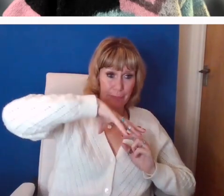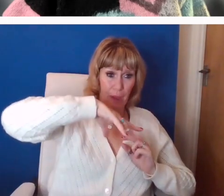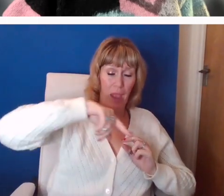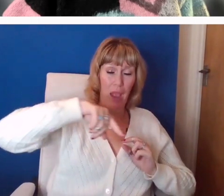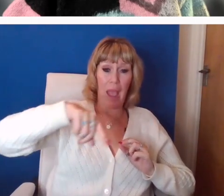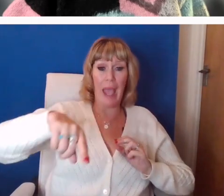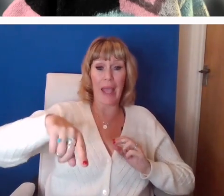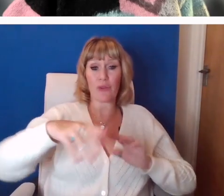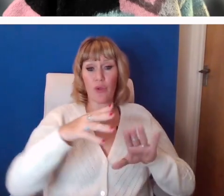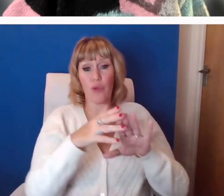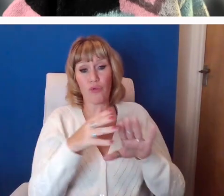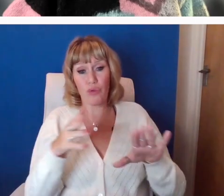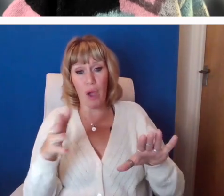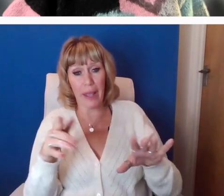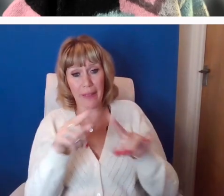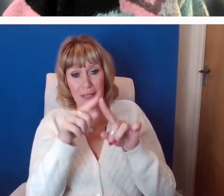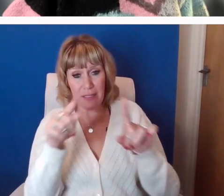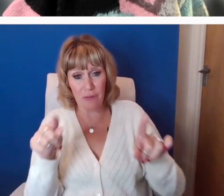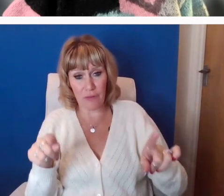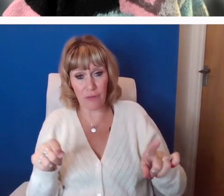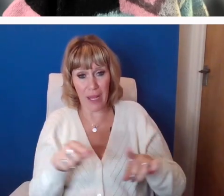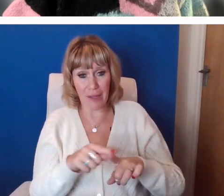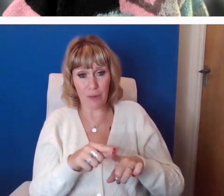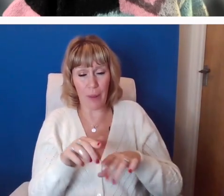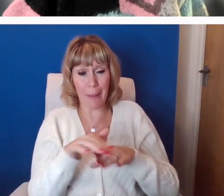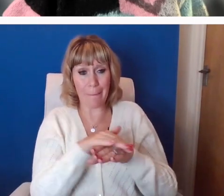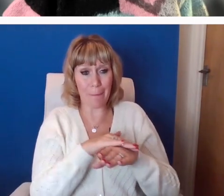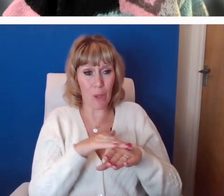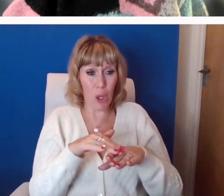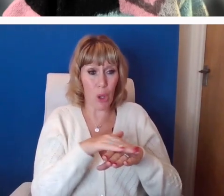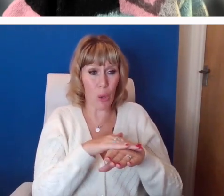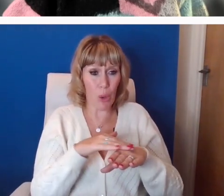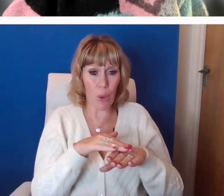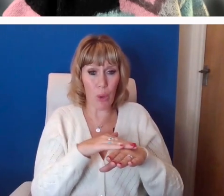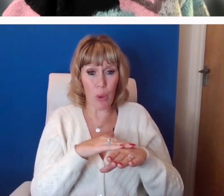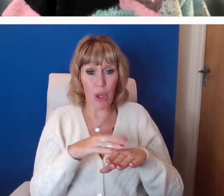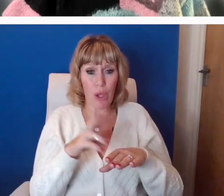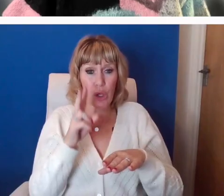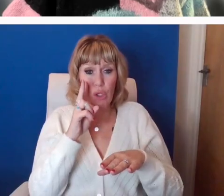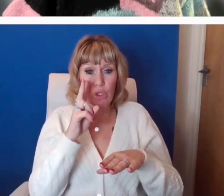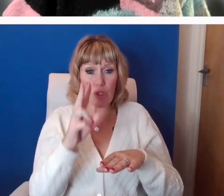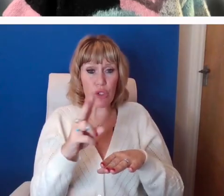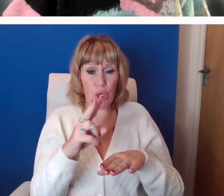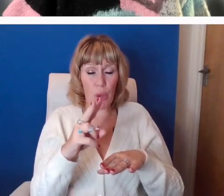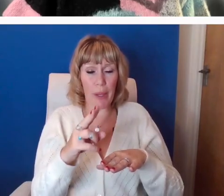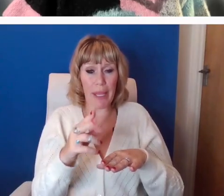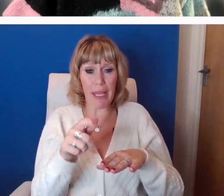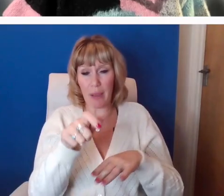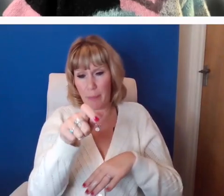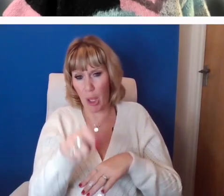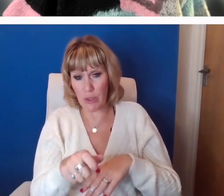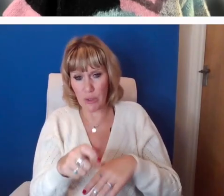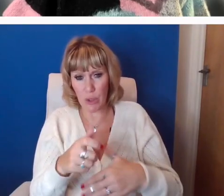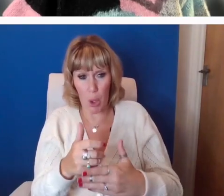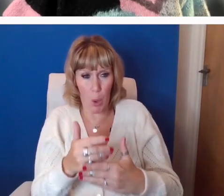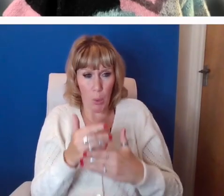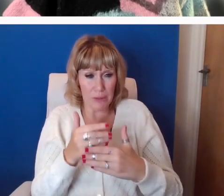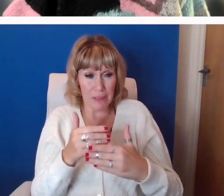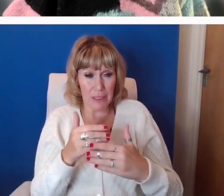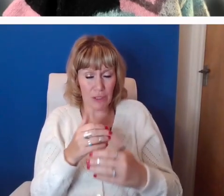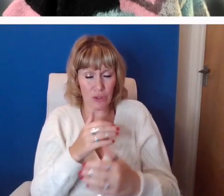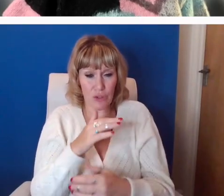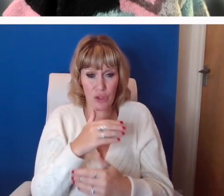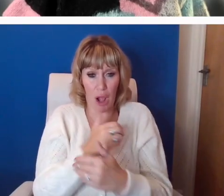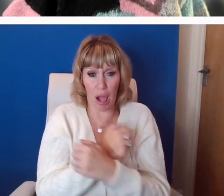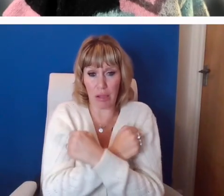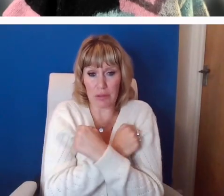is a framed painting with deep blue tones showing a figure holding a child. Plants and decorative items are placed around